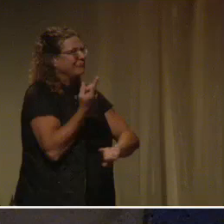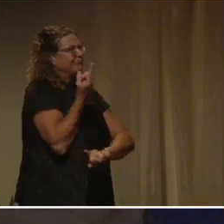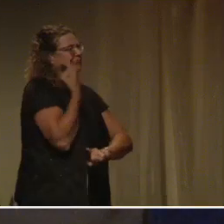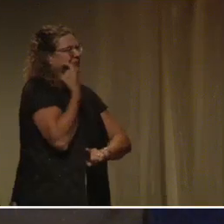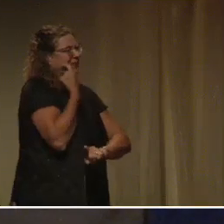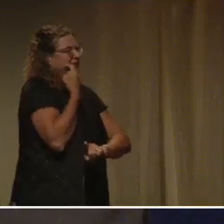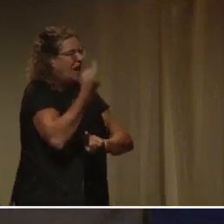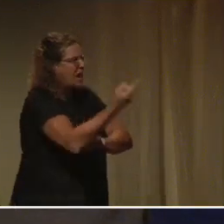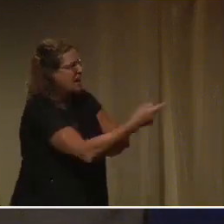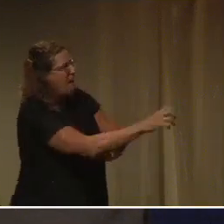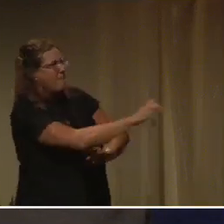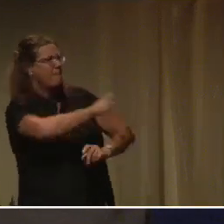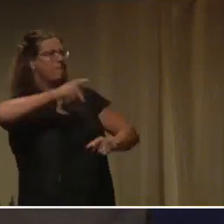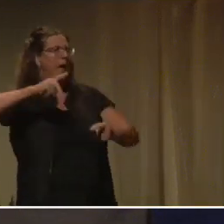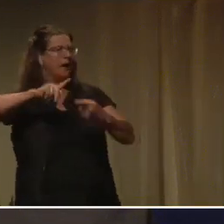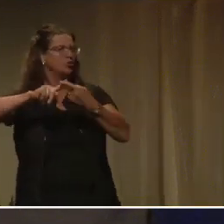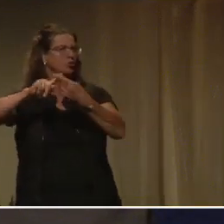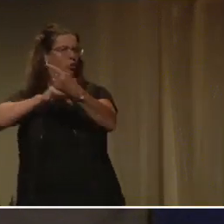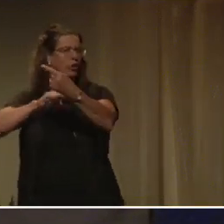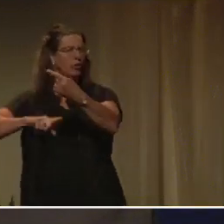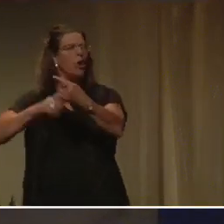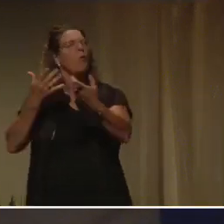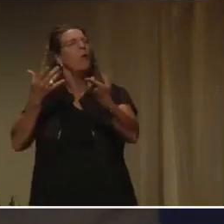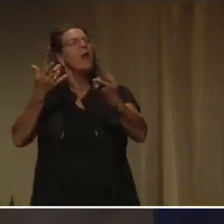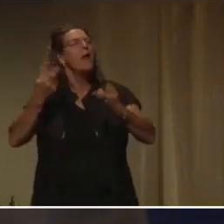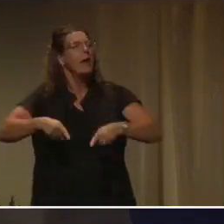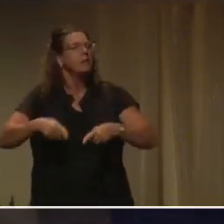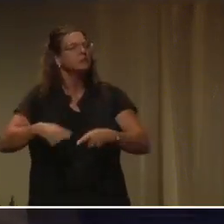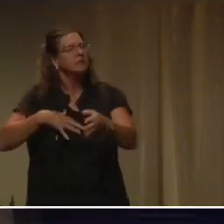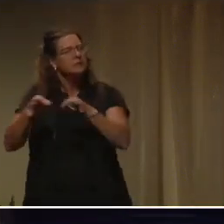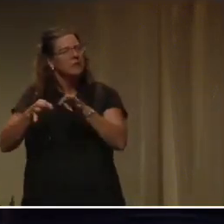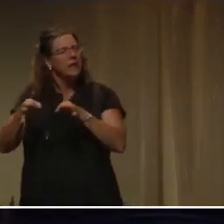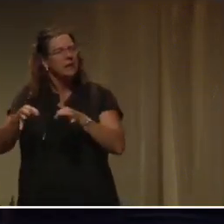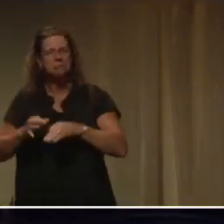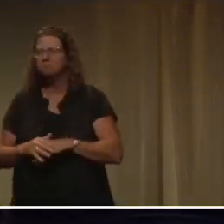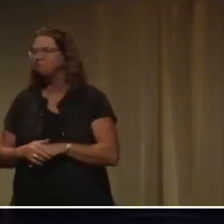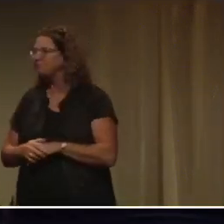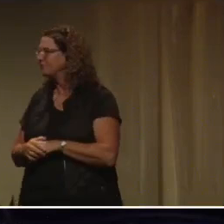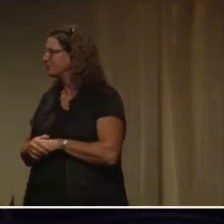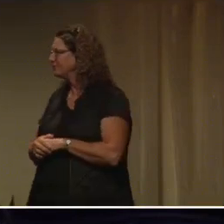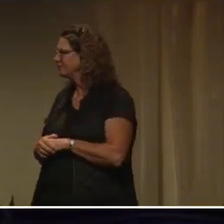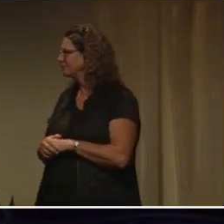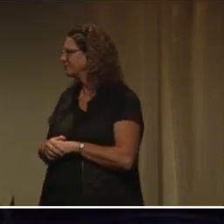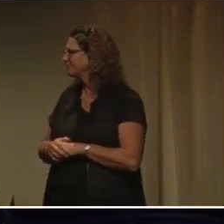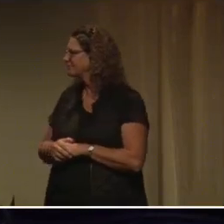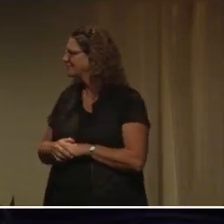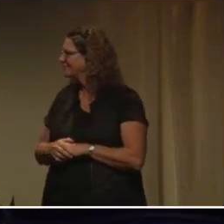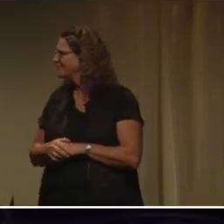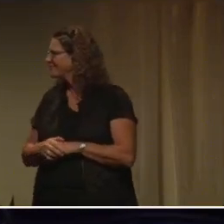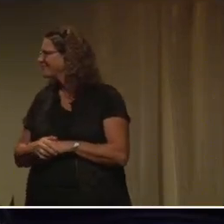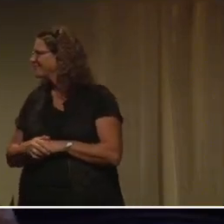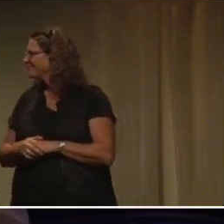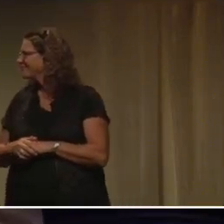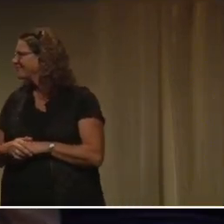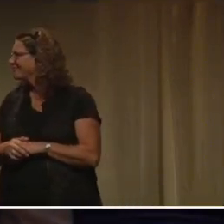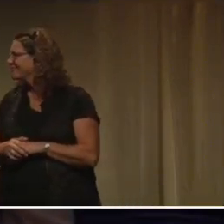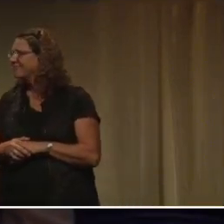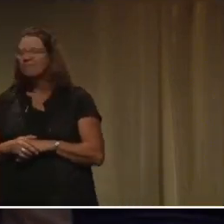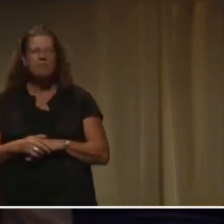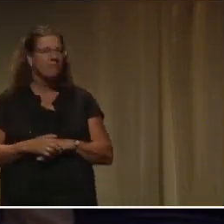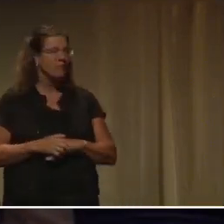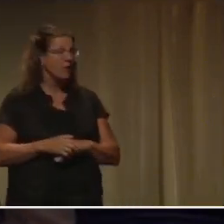you to turn a corner in your faith? Well, it should be, yeah.